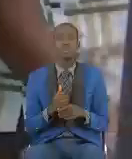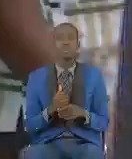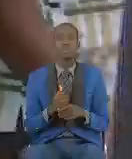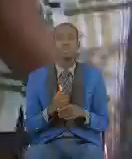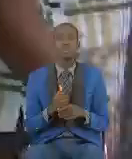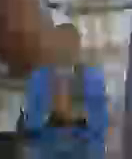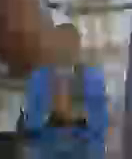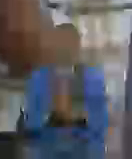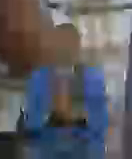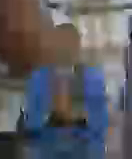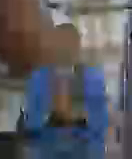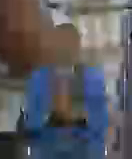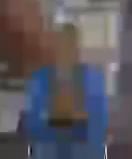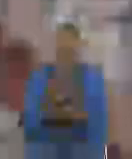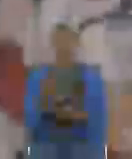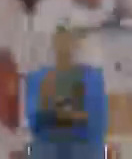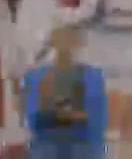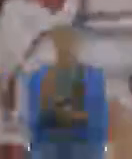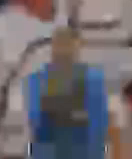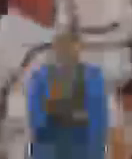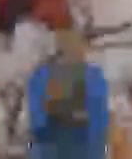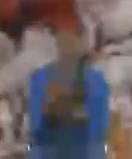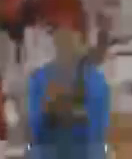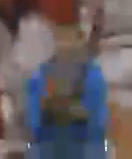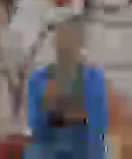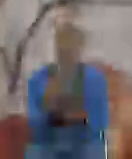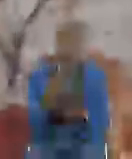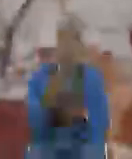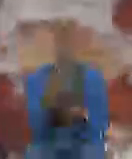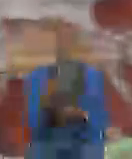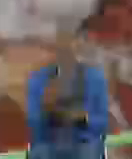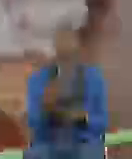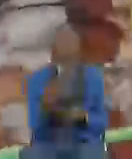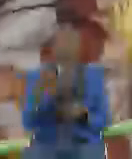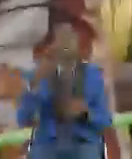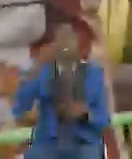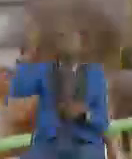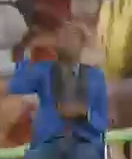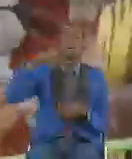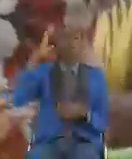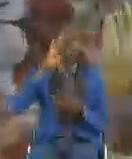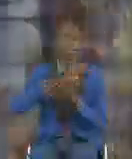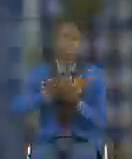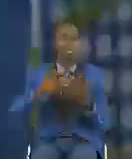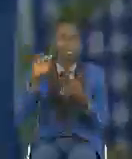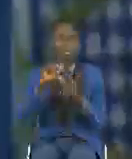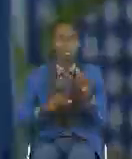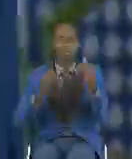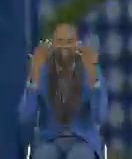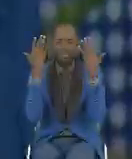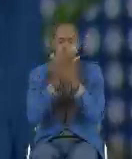The light will clear every darkness out of your way. The